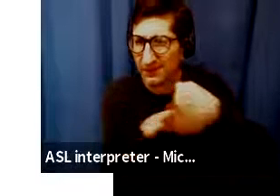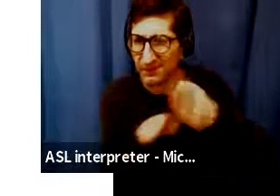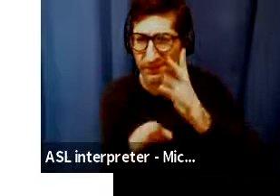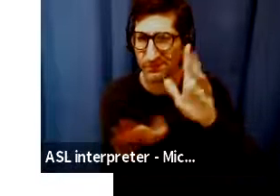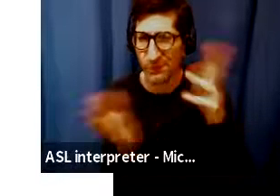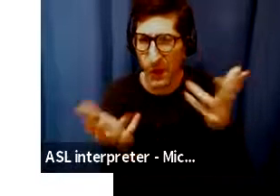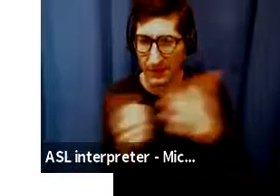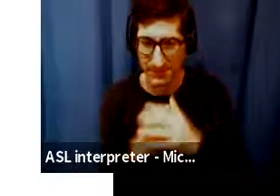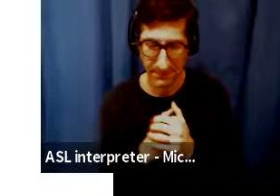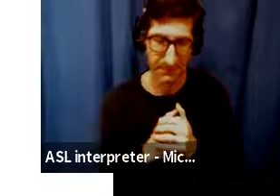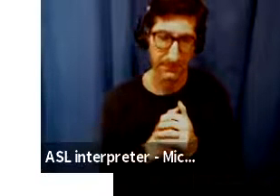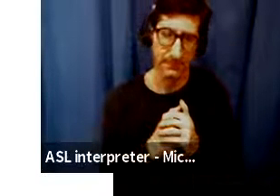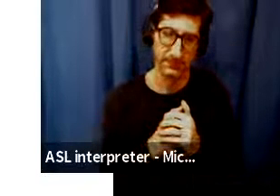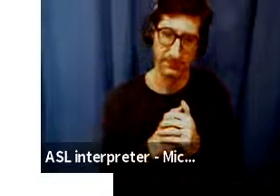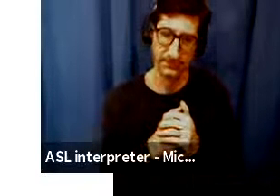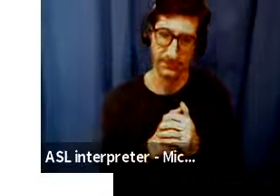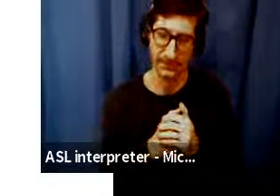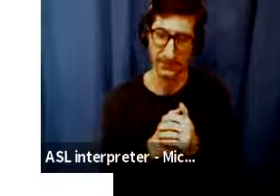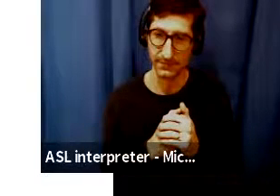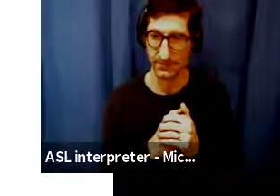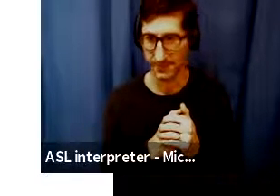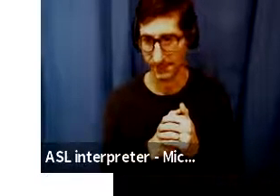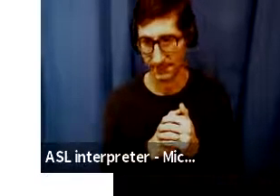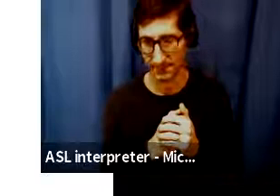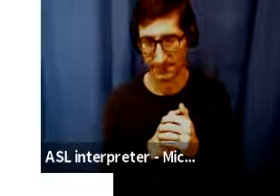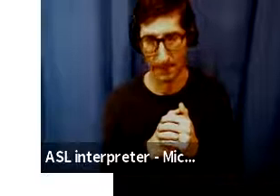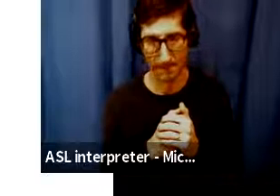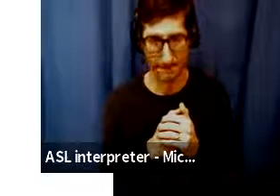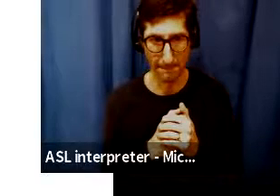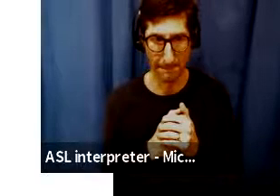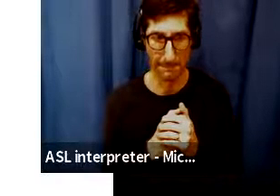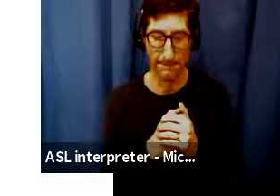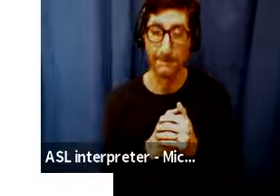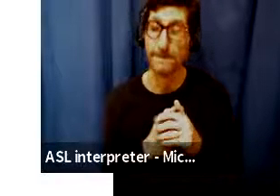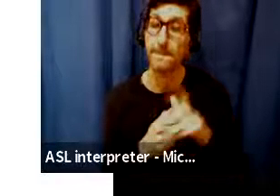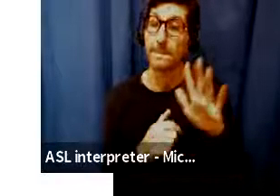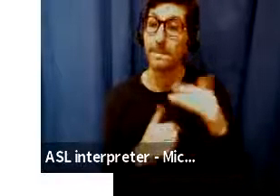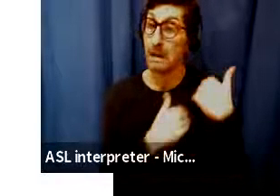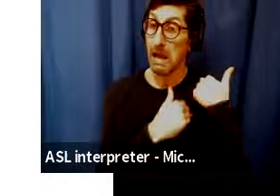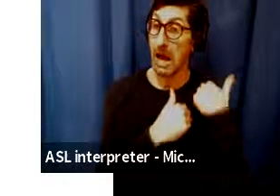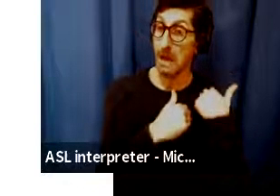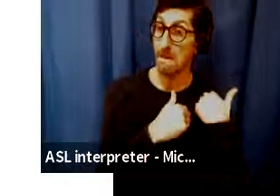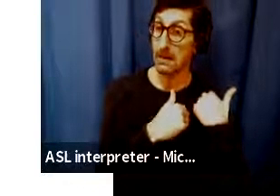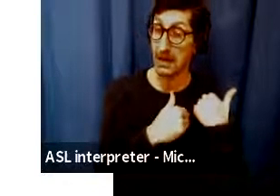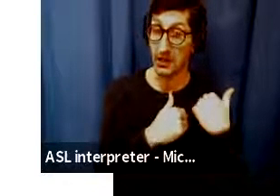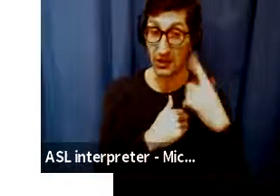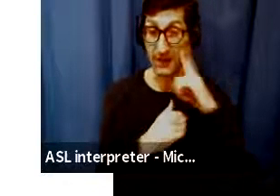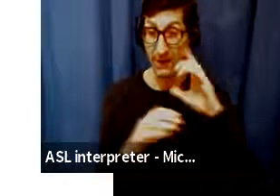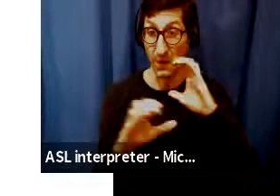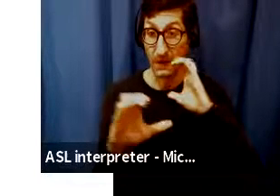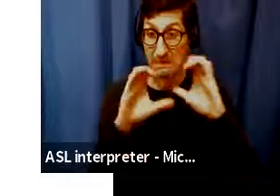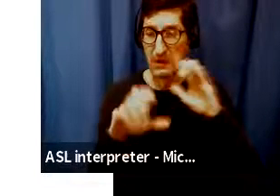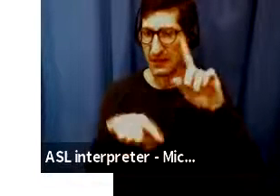There are different obligations depending on whether you're a